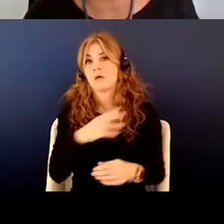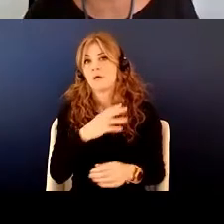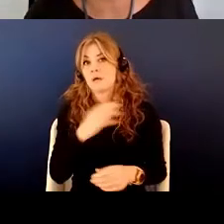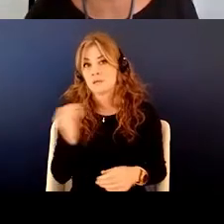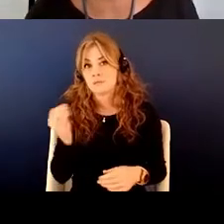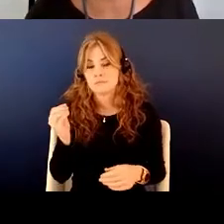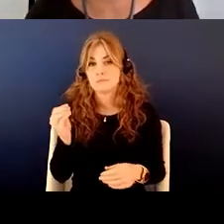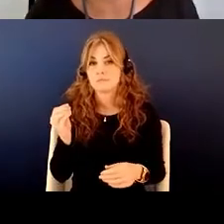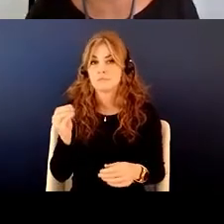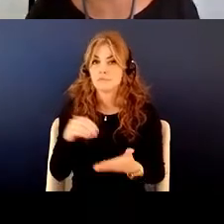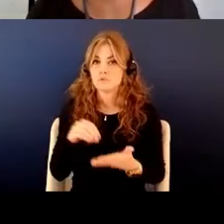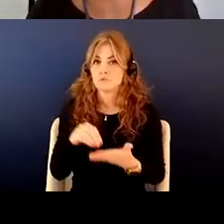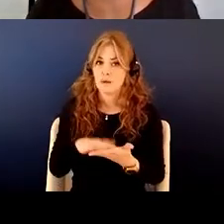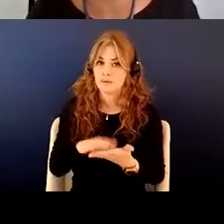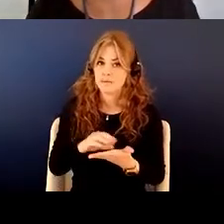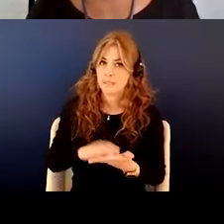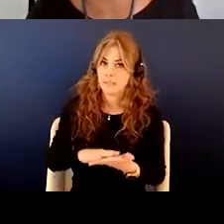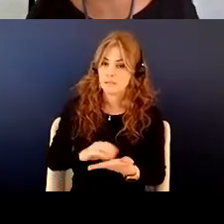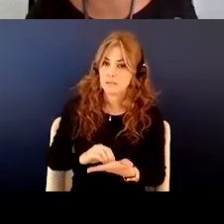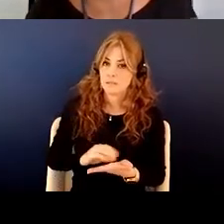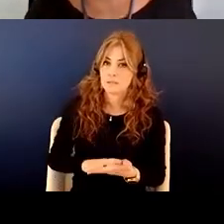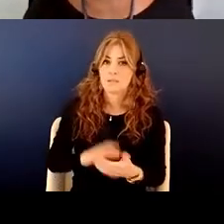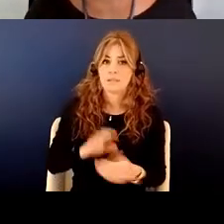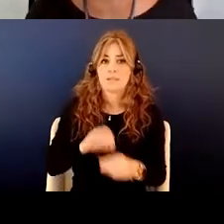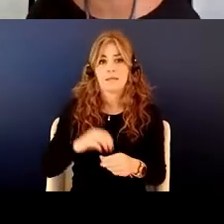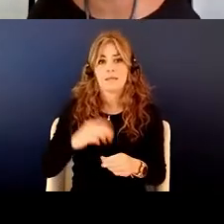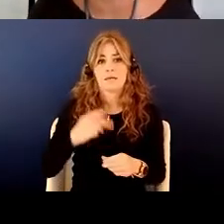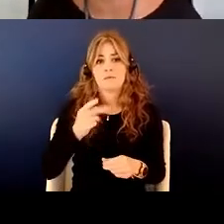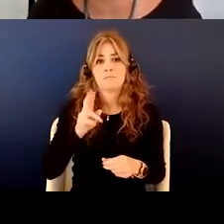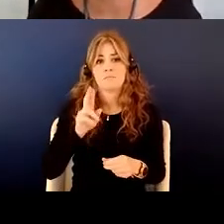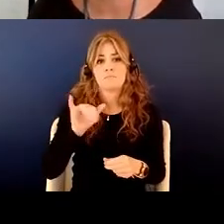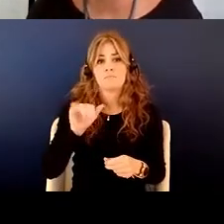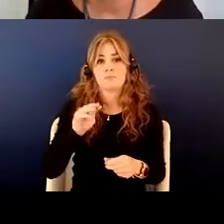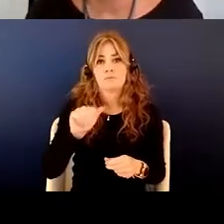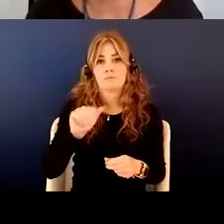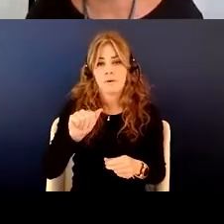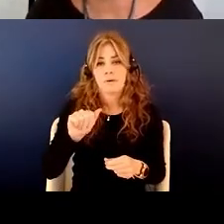to document it in a Prisma flowchart, as I'm going to show you in a minute.